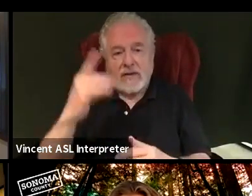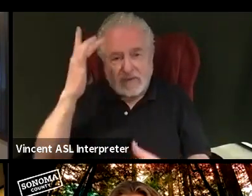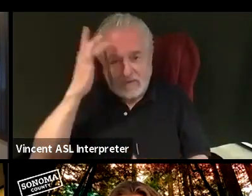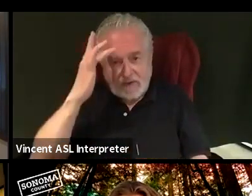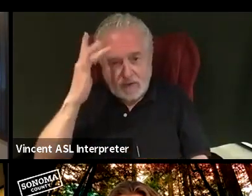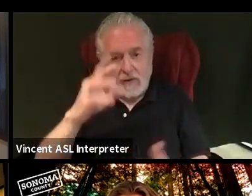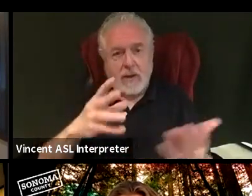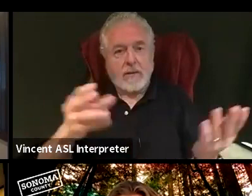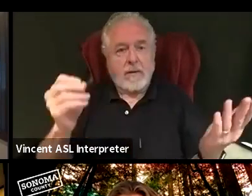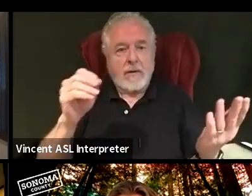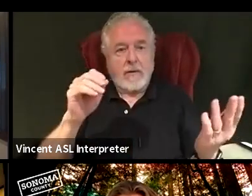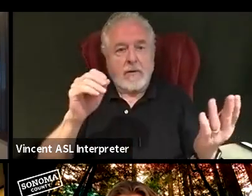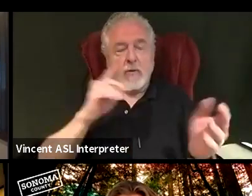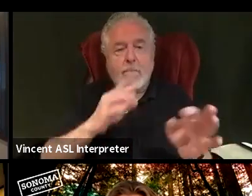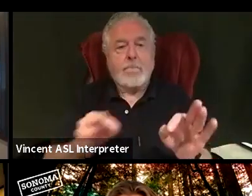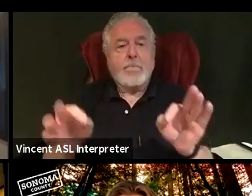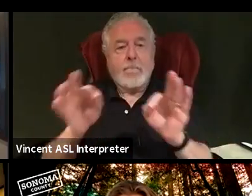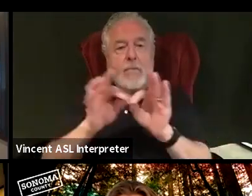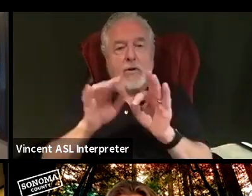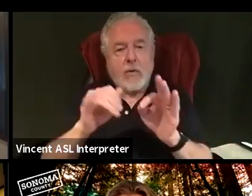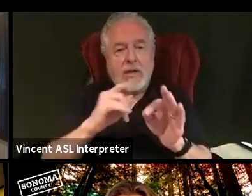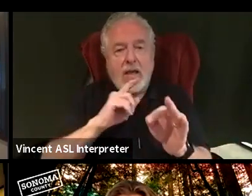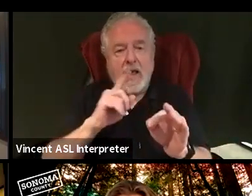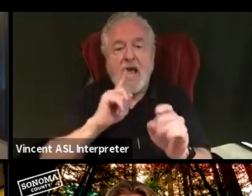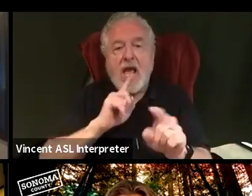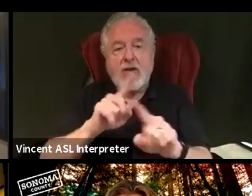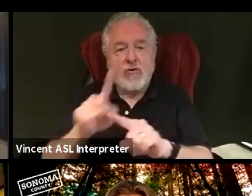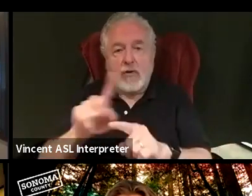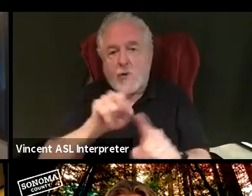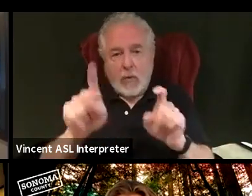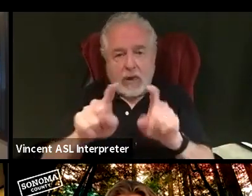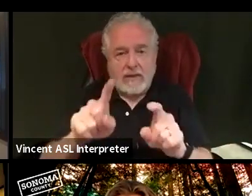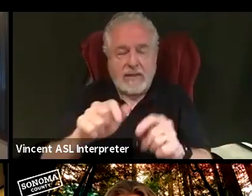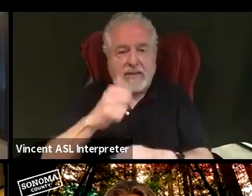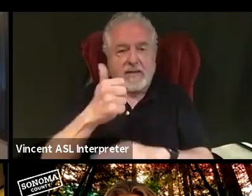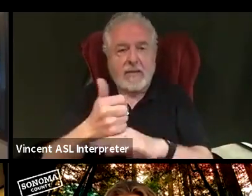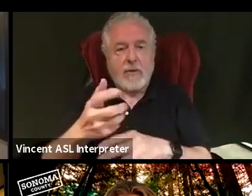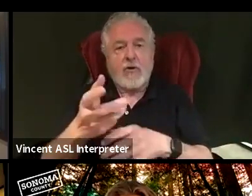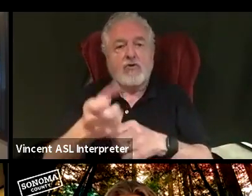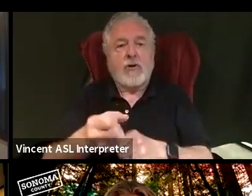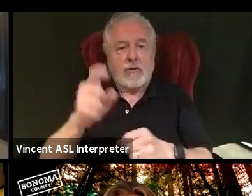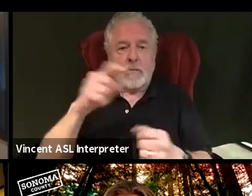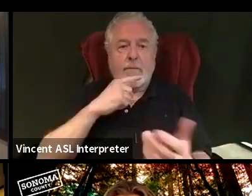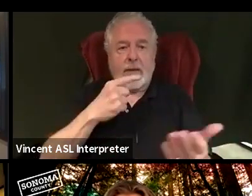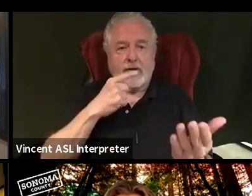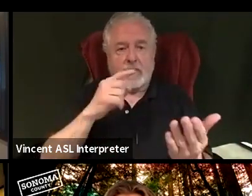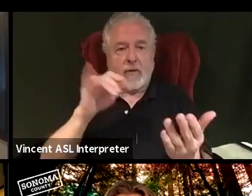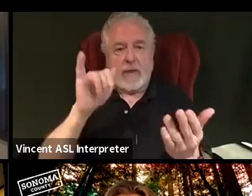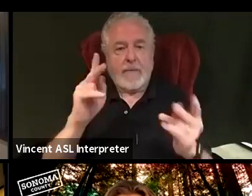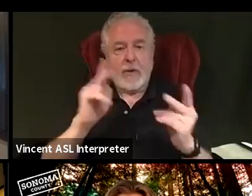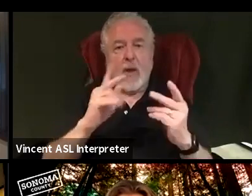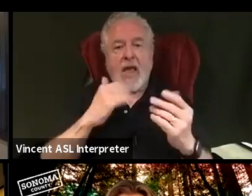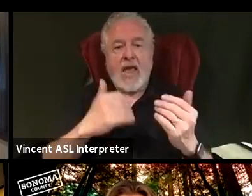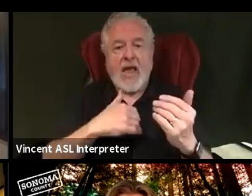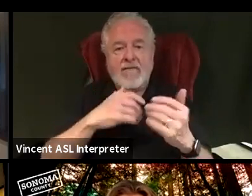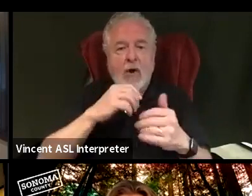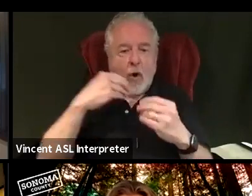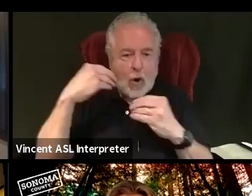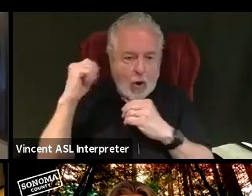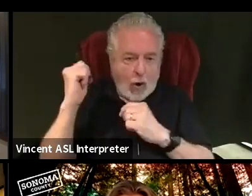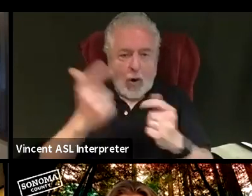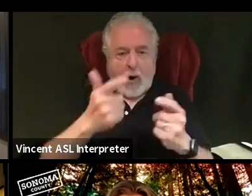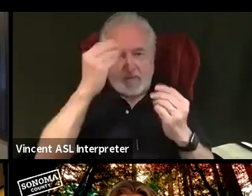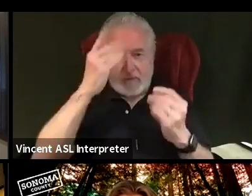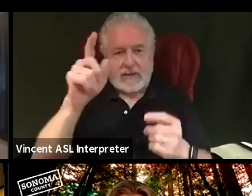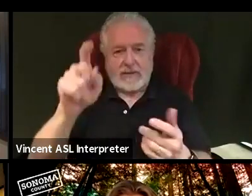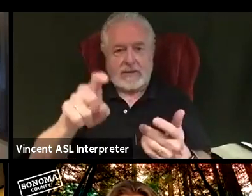illness. And it's so important that we answer all the questions and establish that trust that you mentioned so that people will have all the information they need